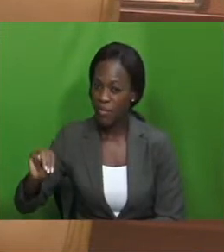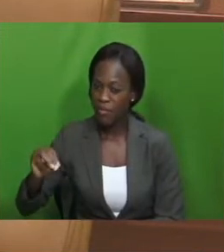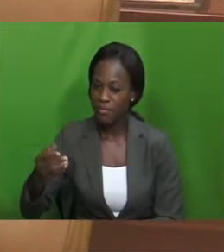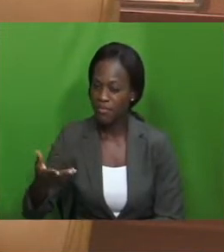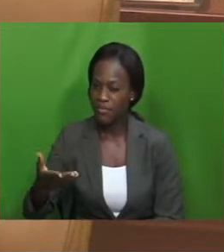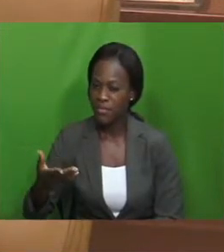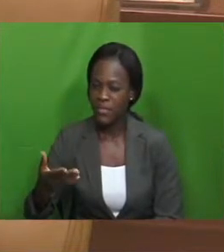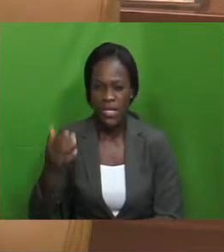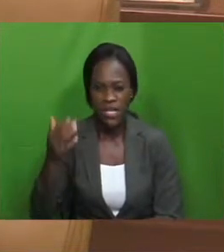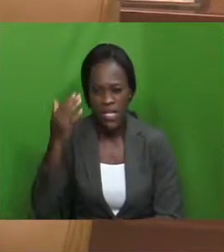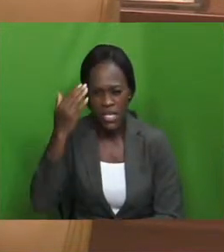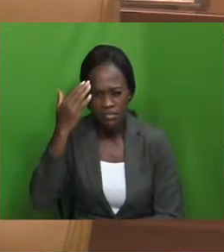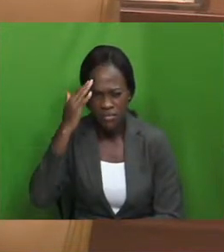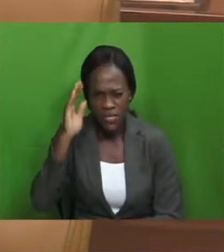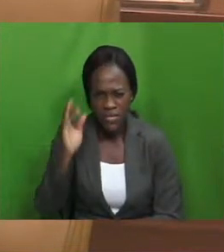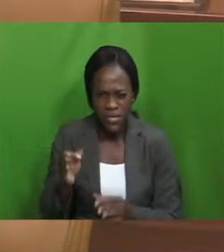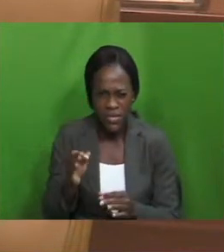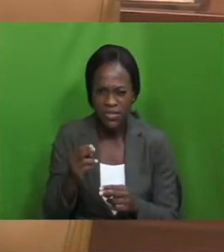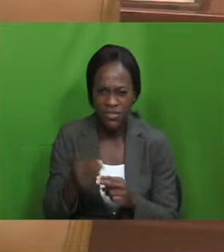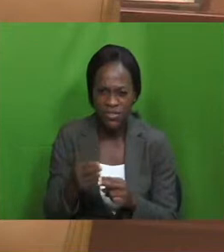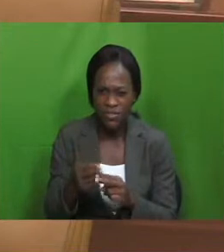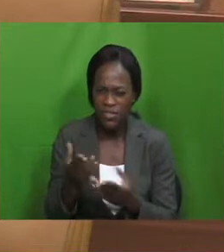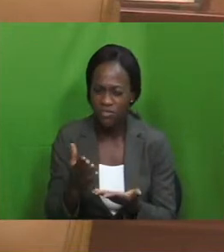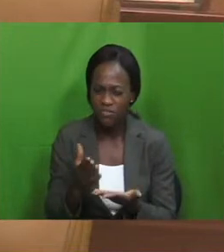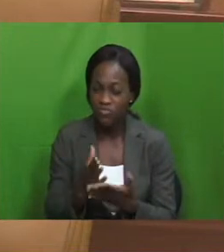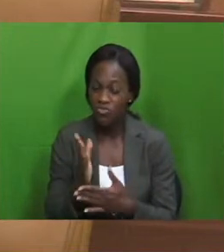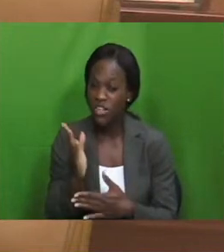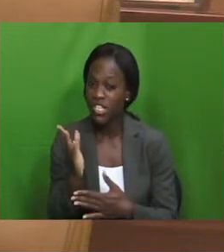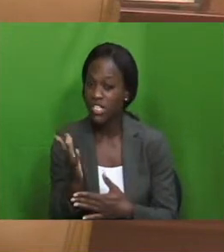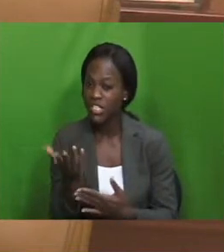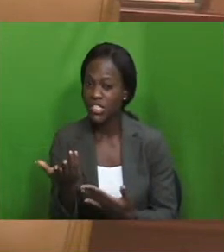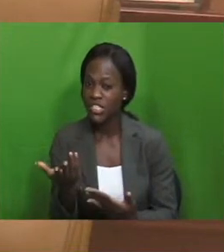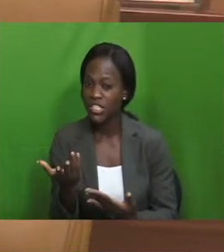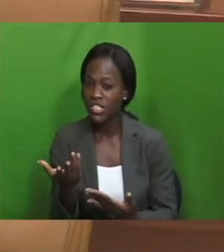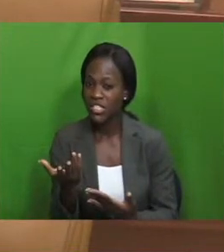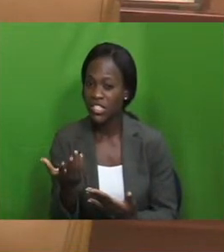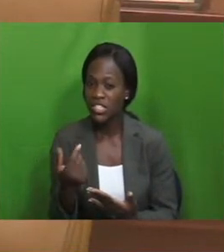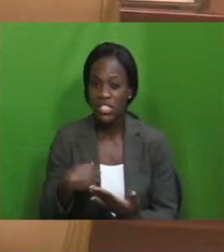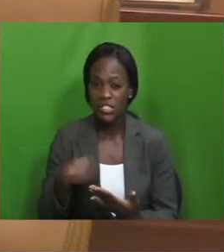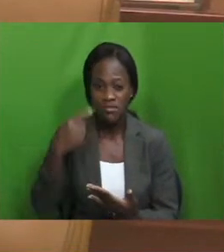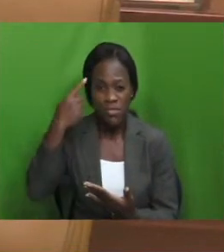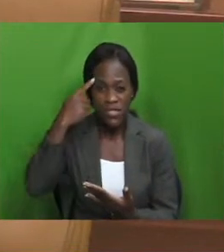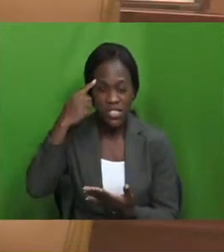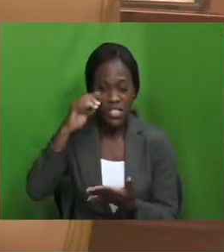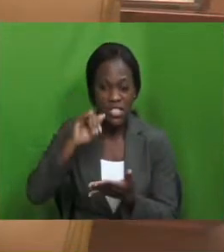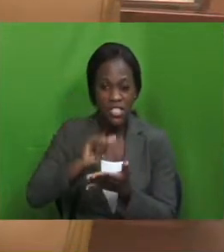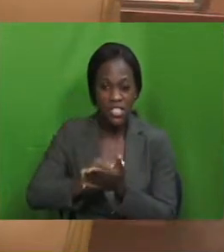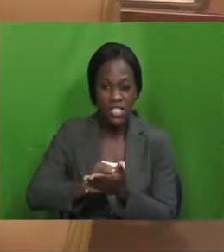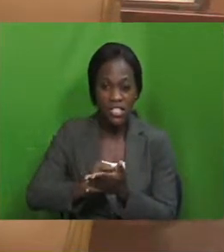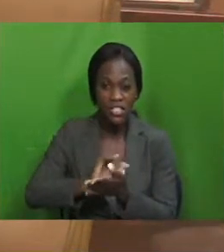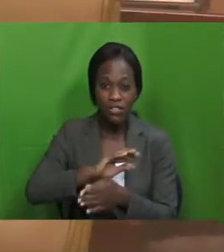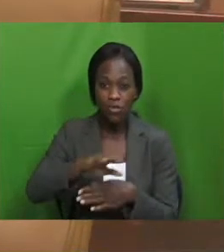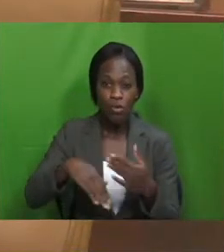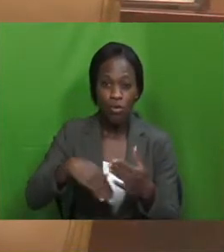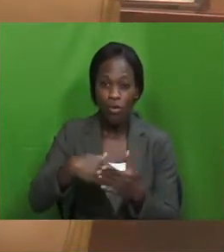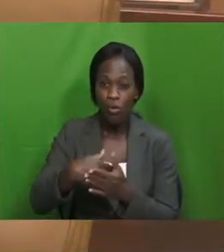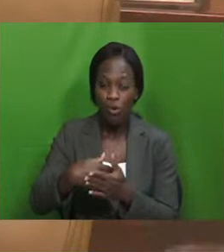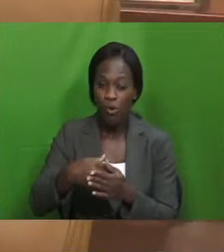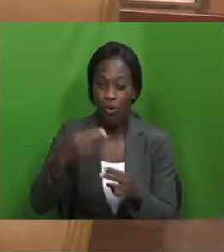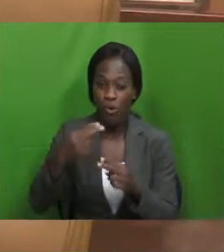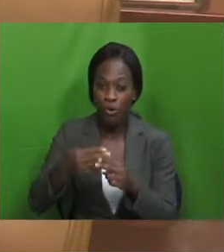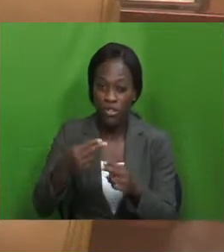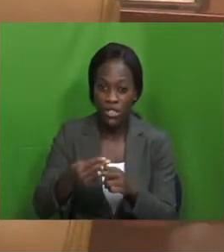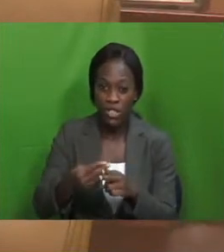7 others. I expected that all the names of the 8 people who signed the bill, his names